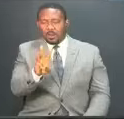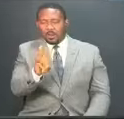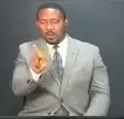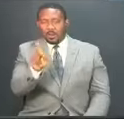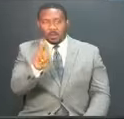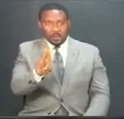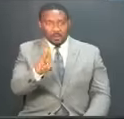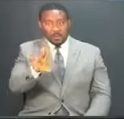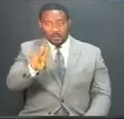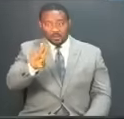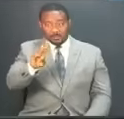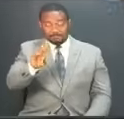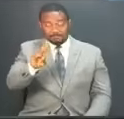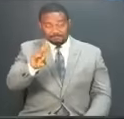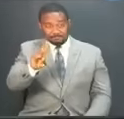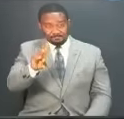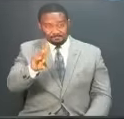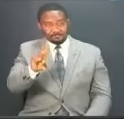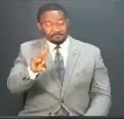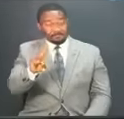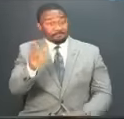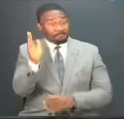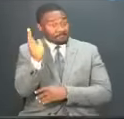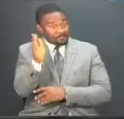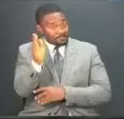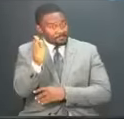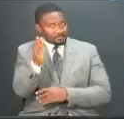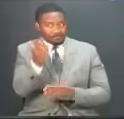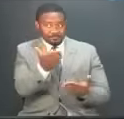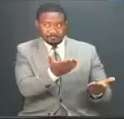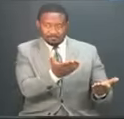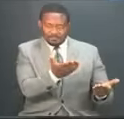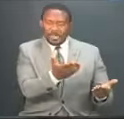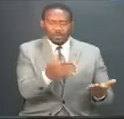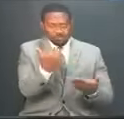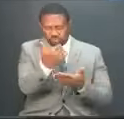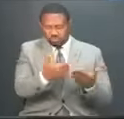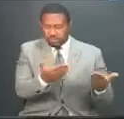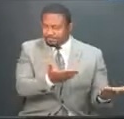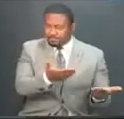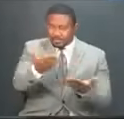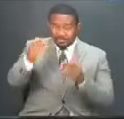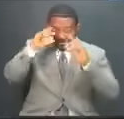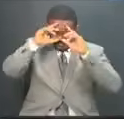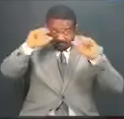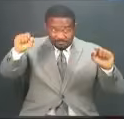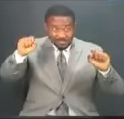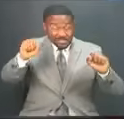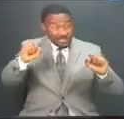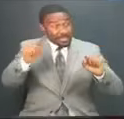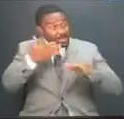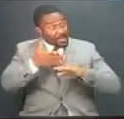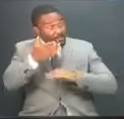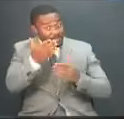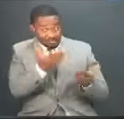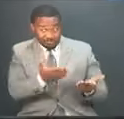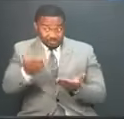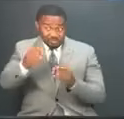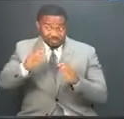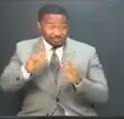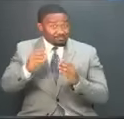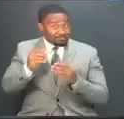the 17th to present to His Excellency the President. When he presents his